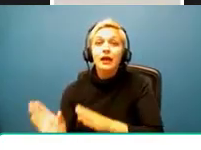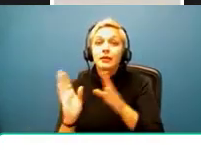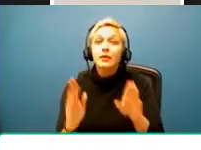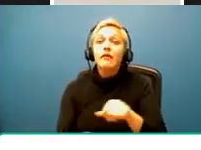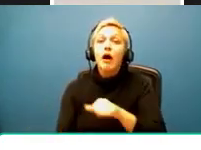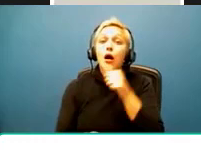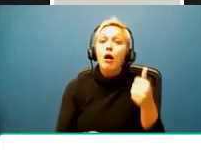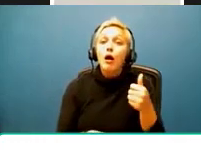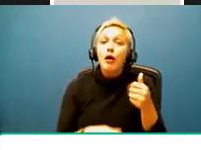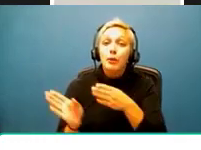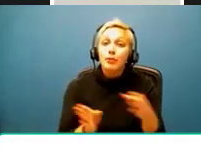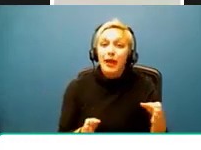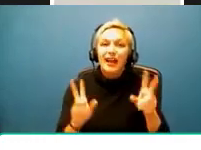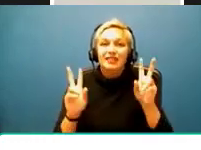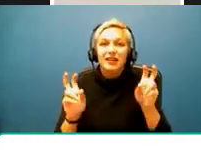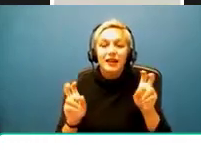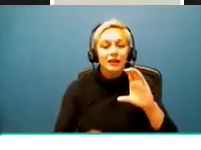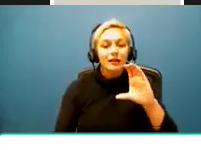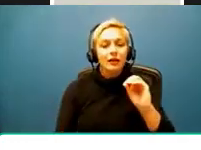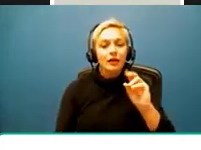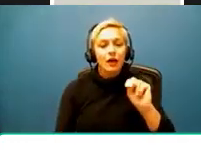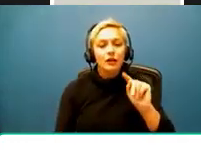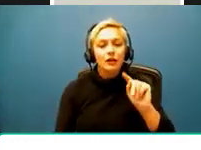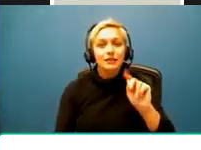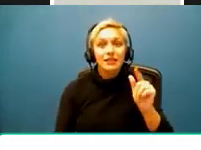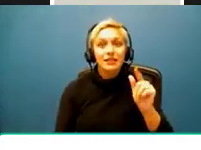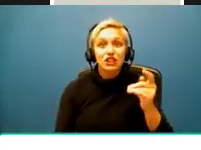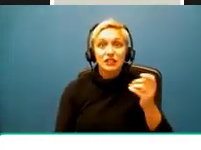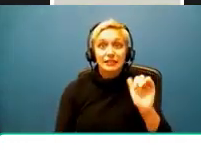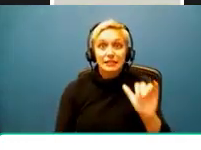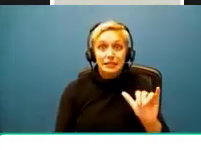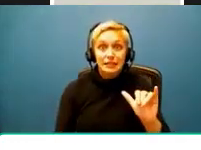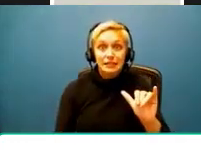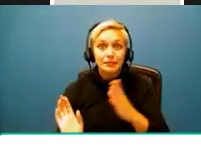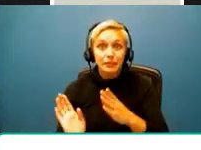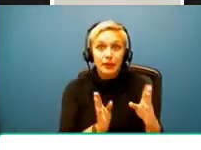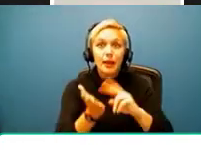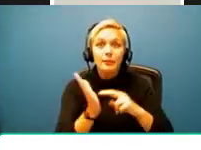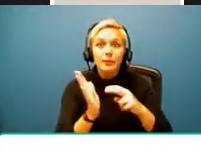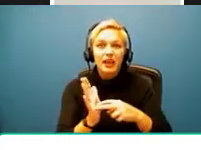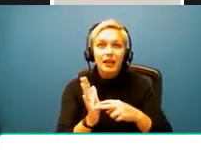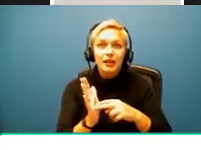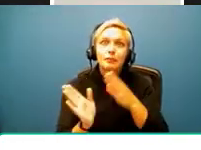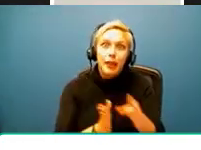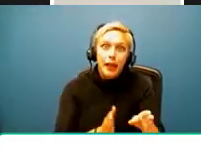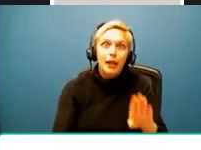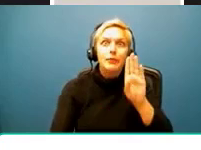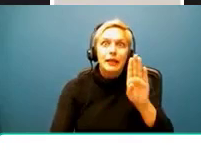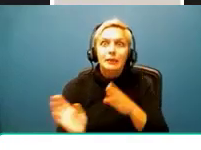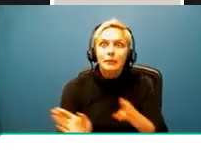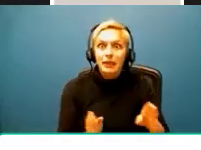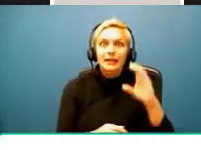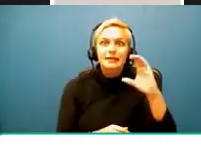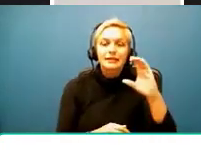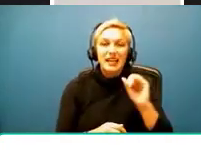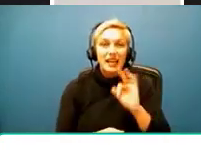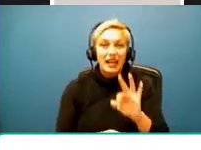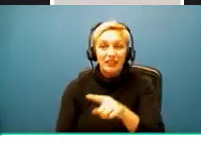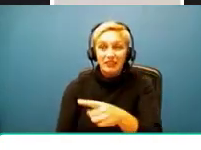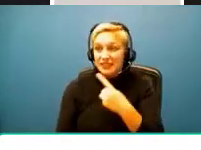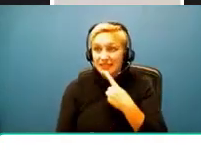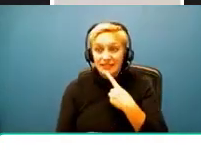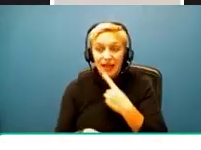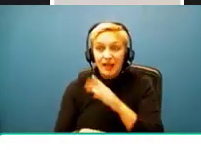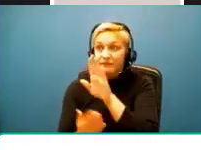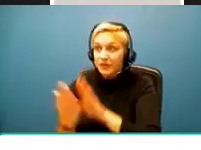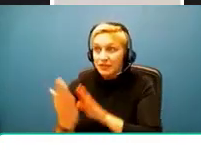districts for all their students, have that contingency plan that if you need to go to virtual instruction because you